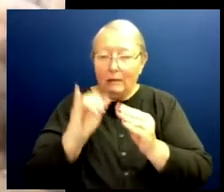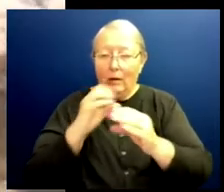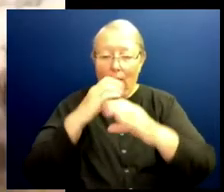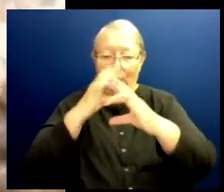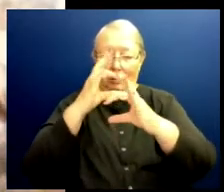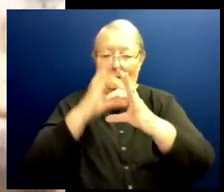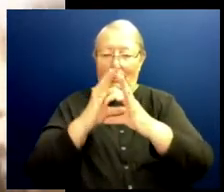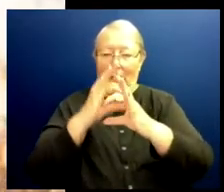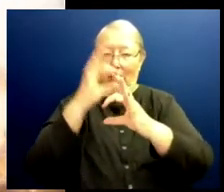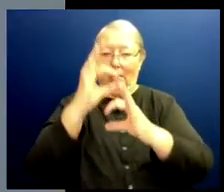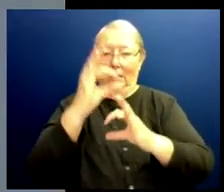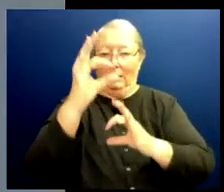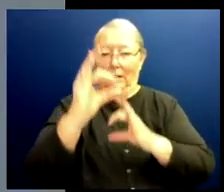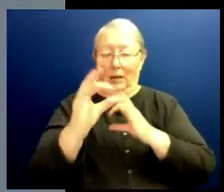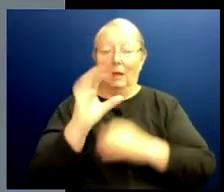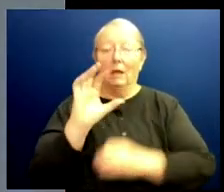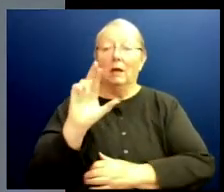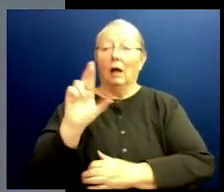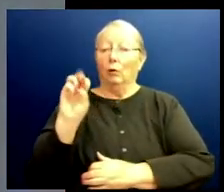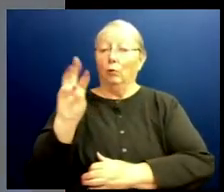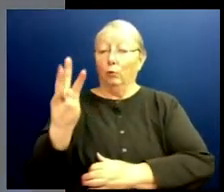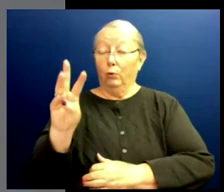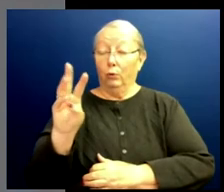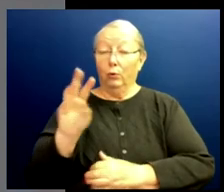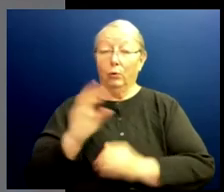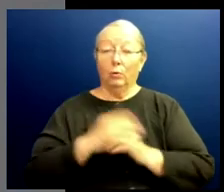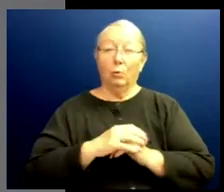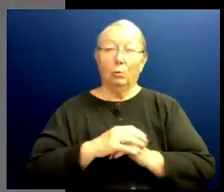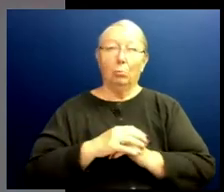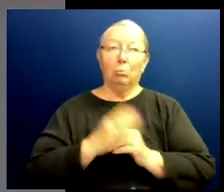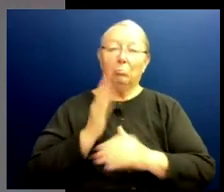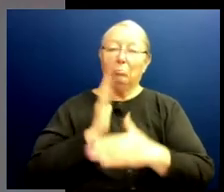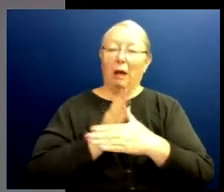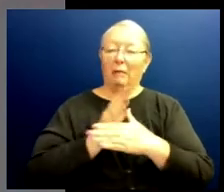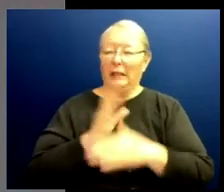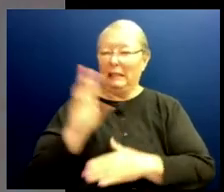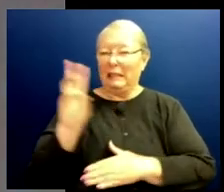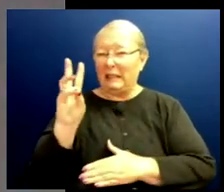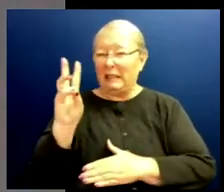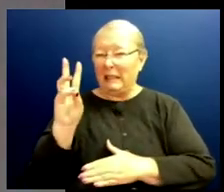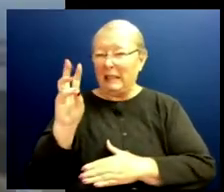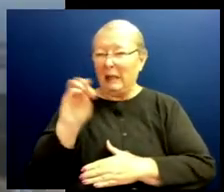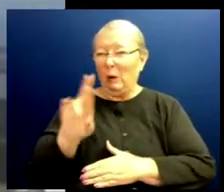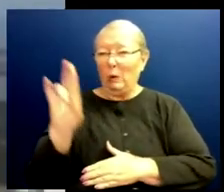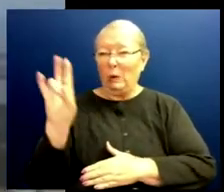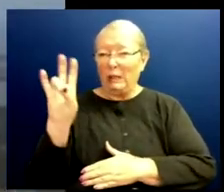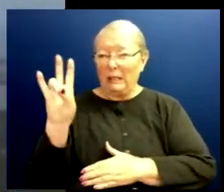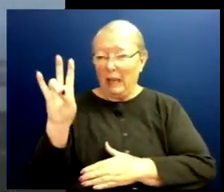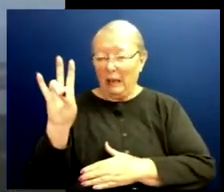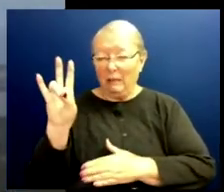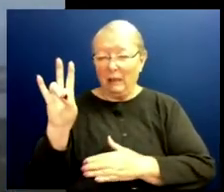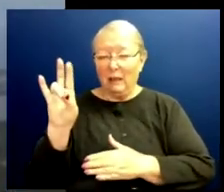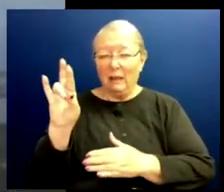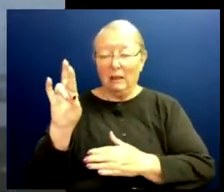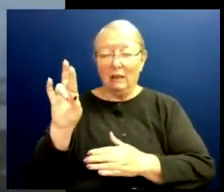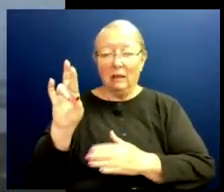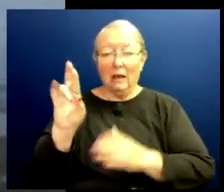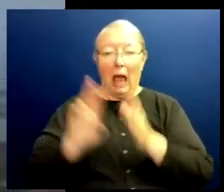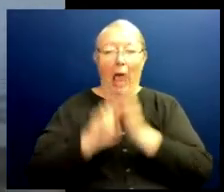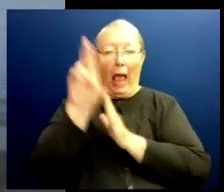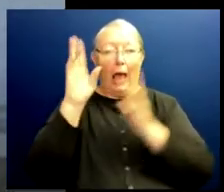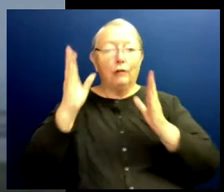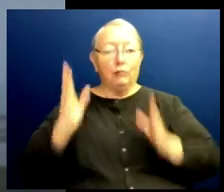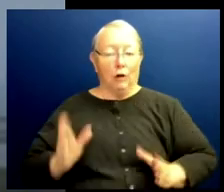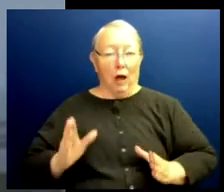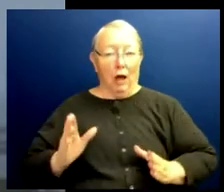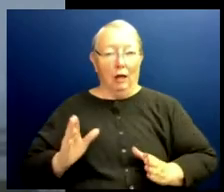A crew of typically six or seven astronauts goes up, and they do what they call ride the